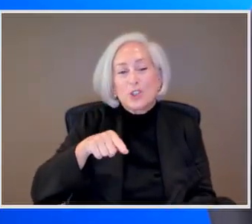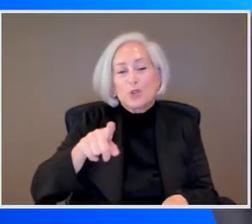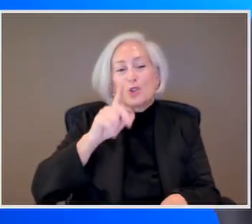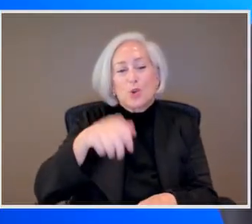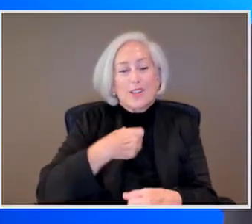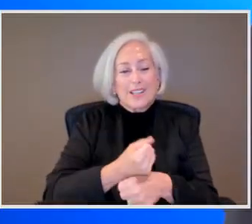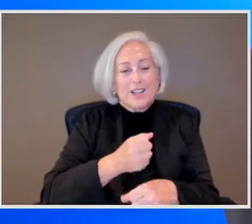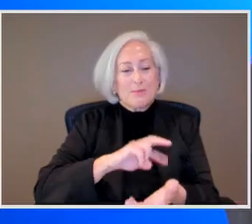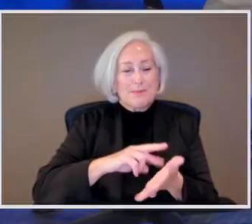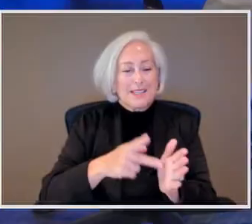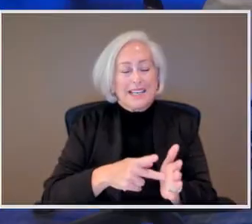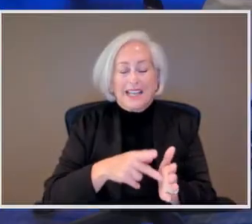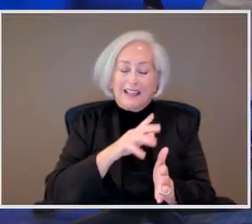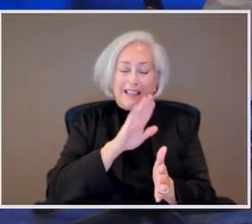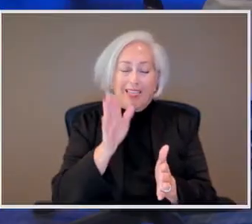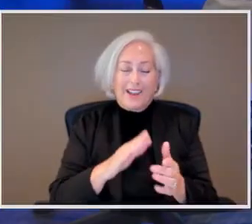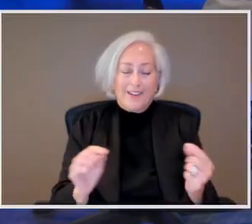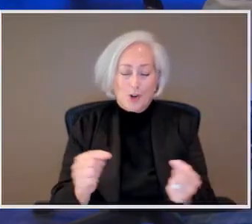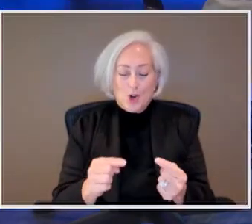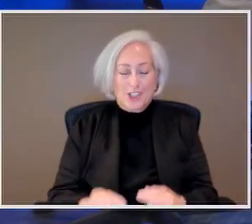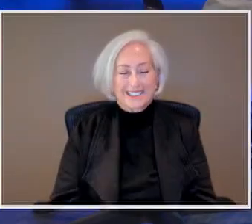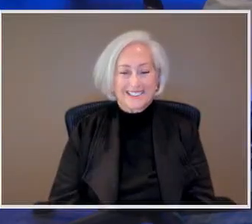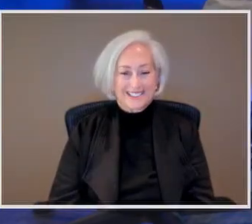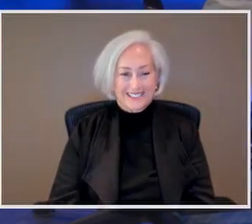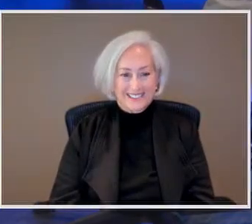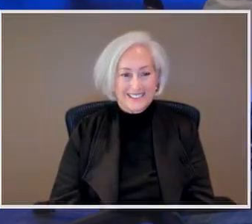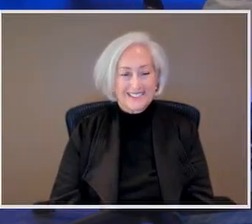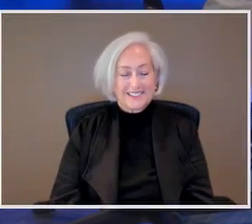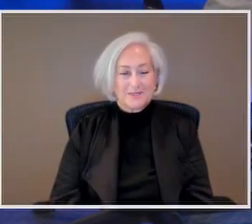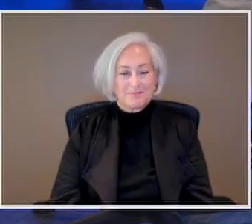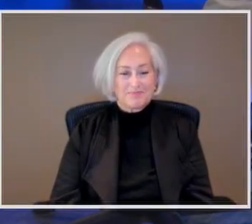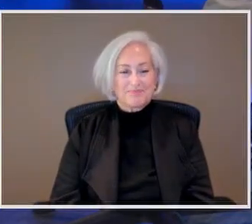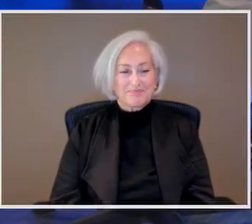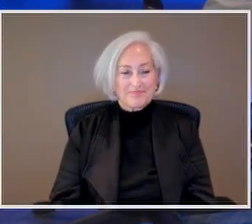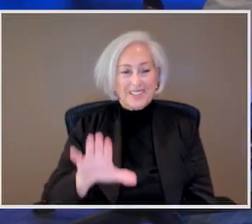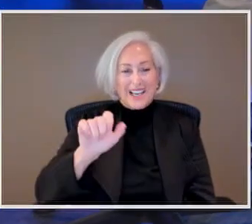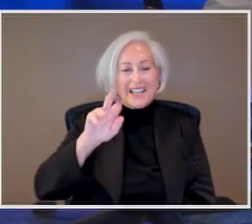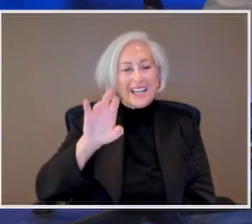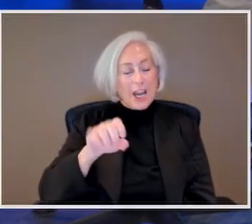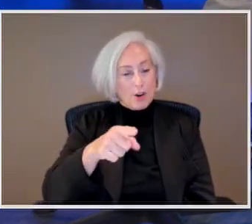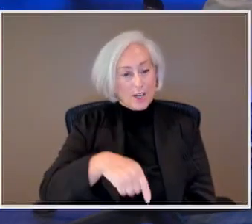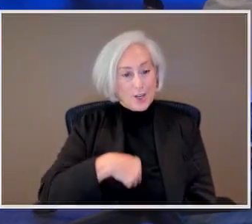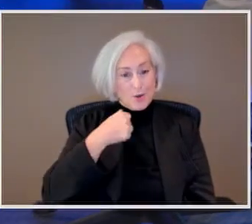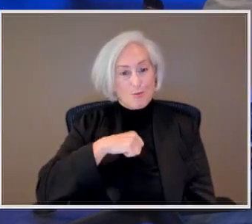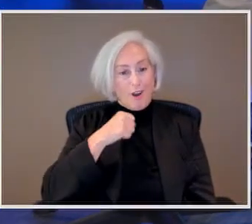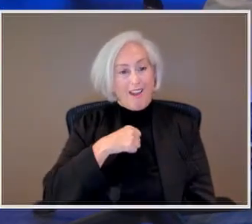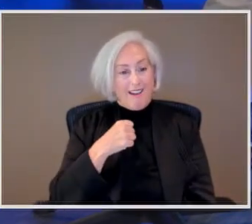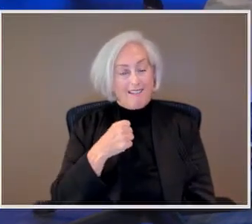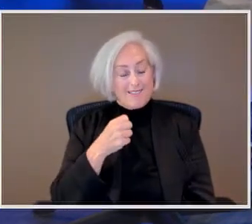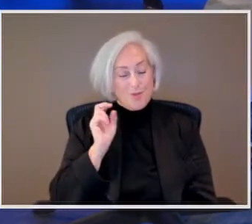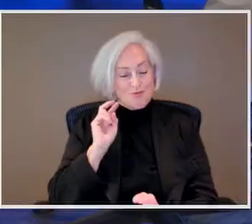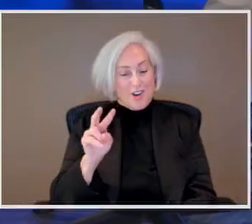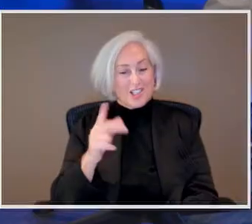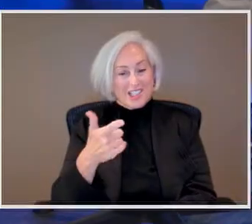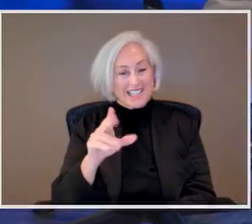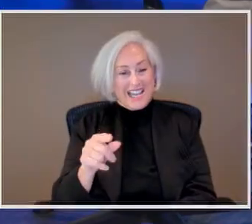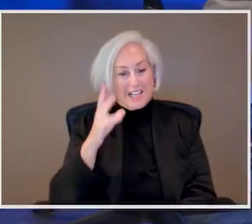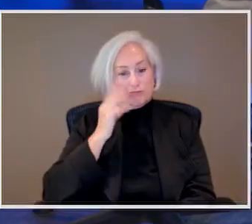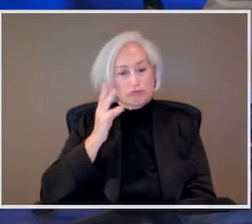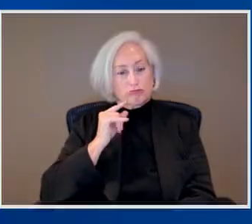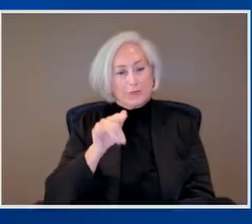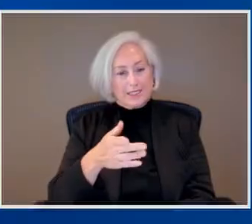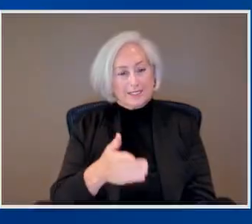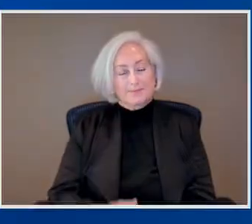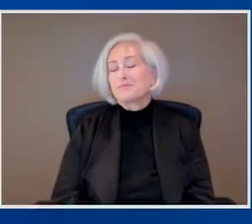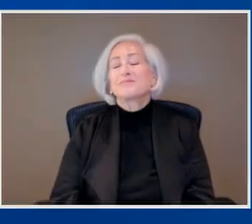been hurt. Exactly. Carrie, how proud have you been just watching Gage go through this experience?